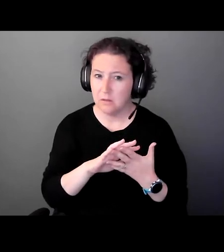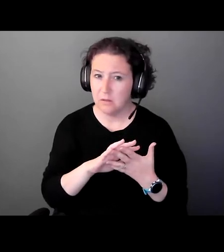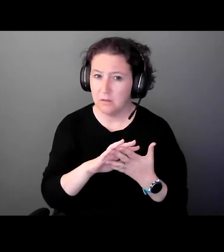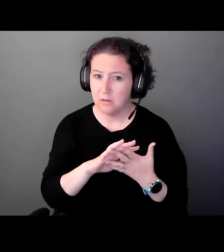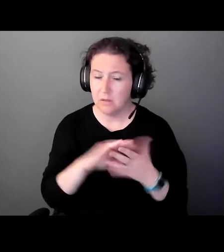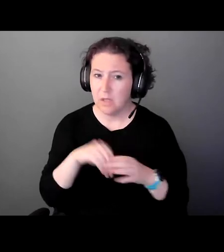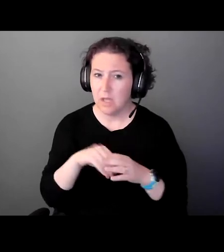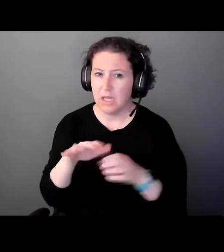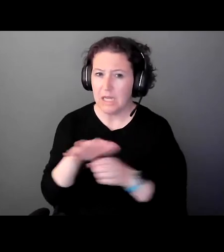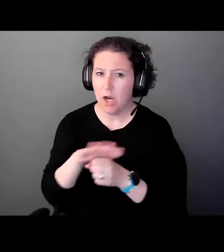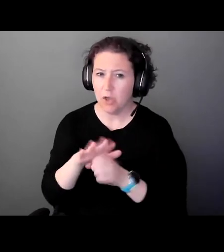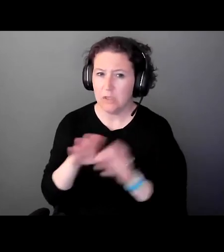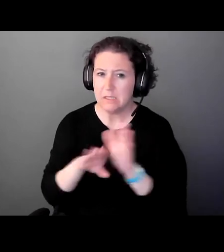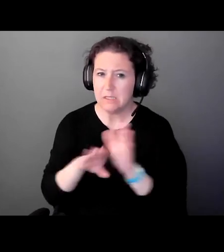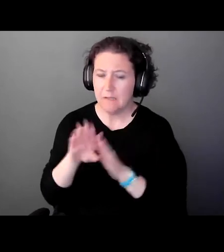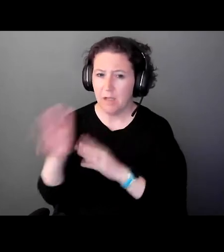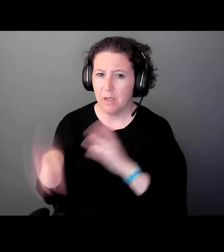developing world.